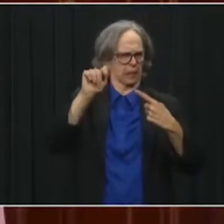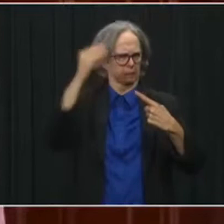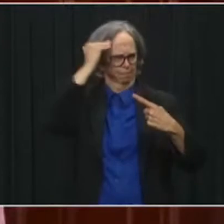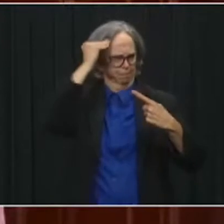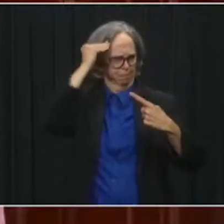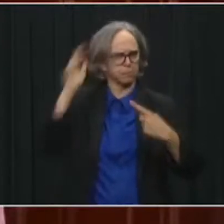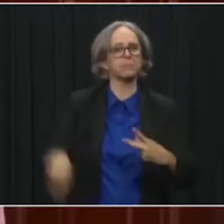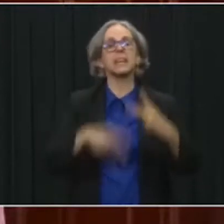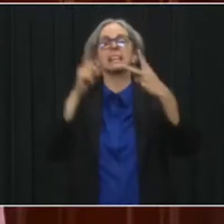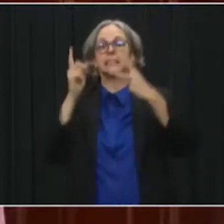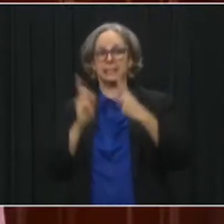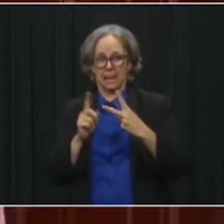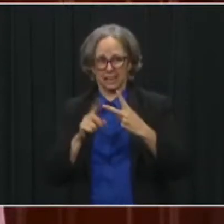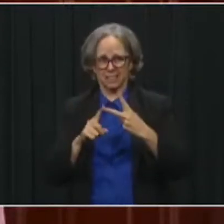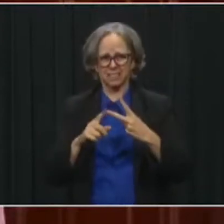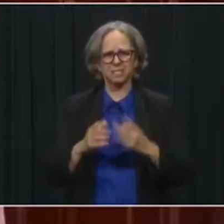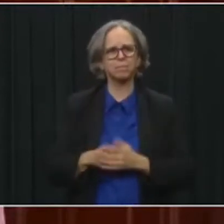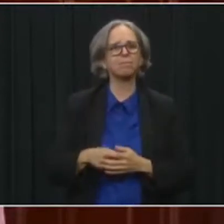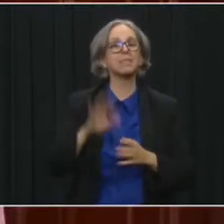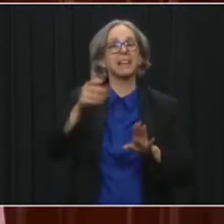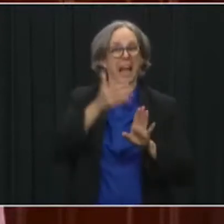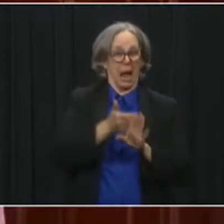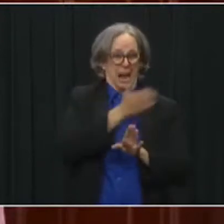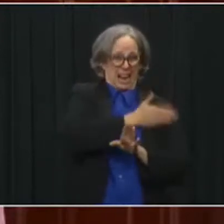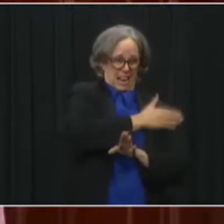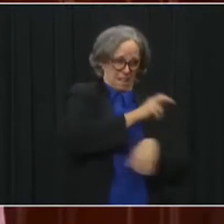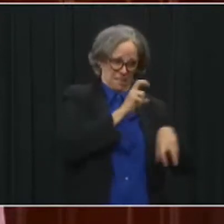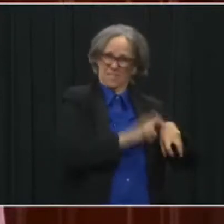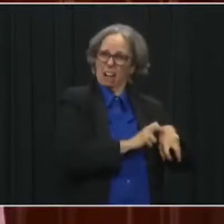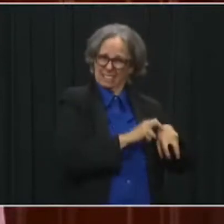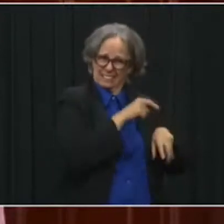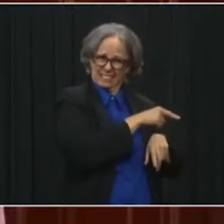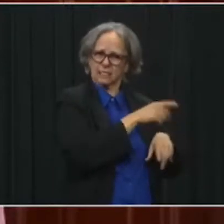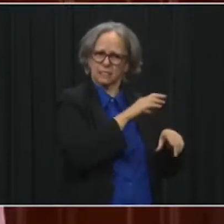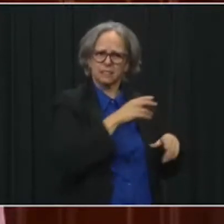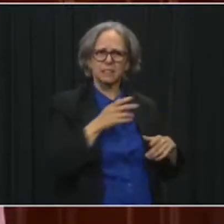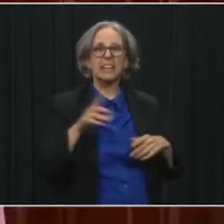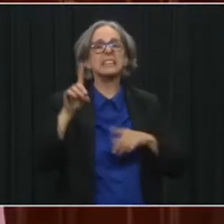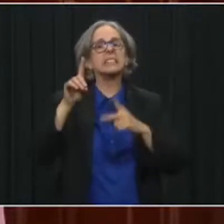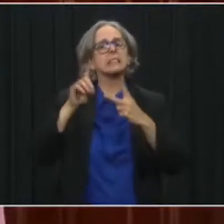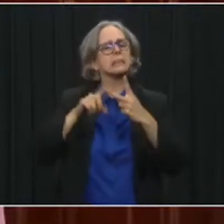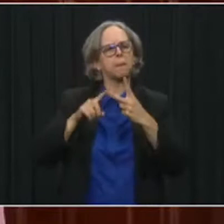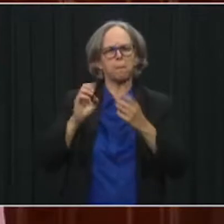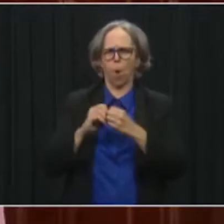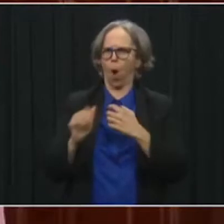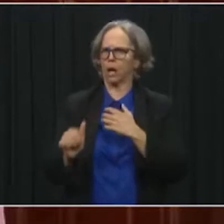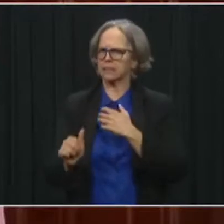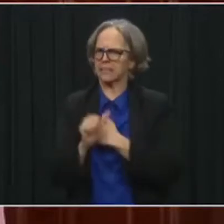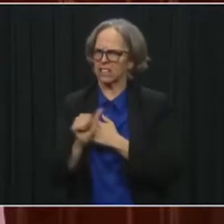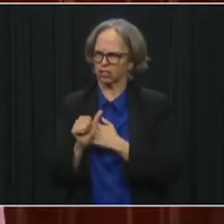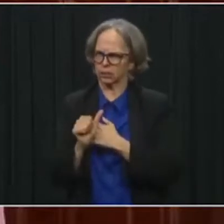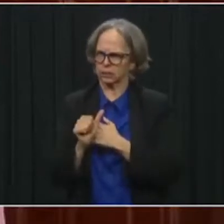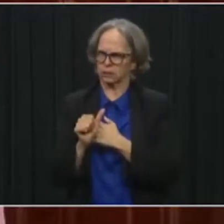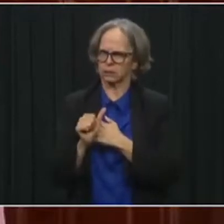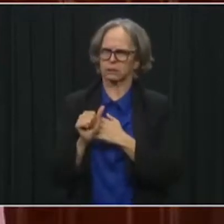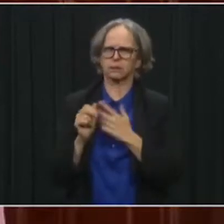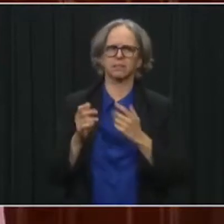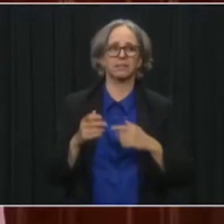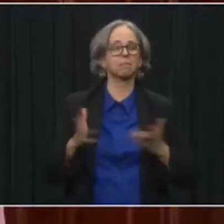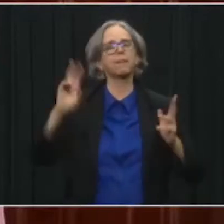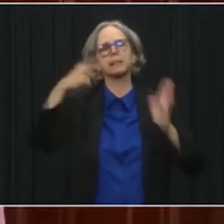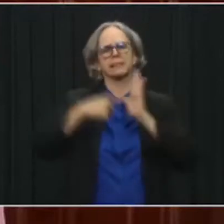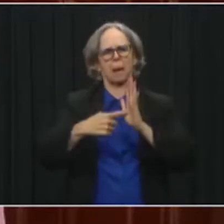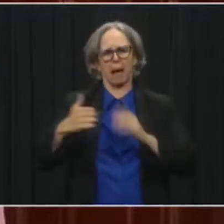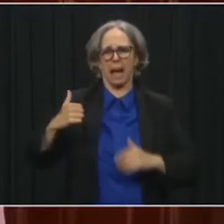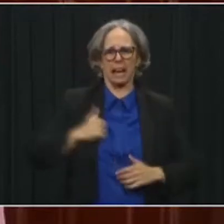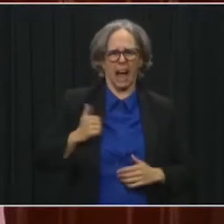of the virus. We now have data from Canada and from Scotland that show that people infected with the Delta variant have a